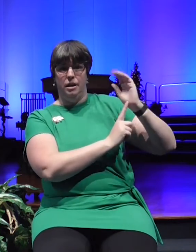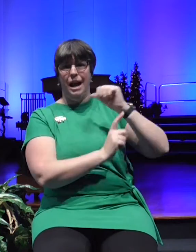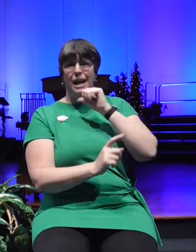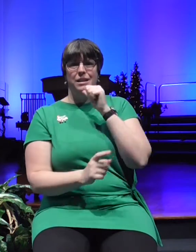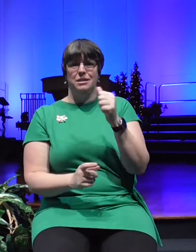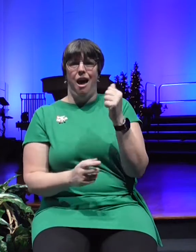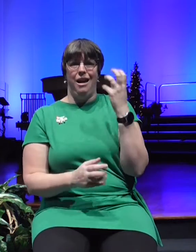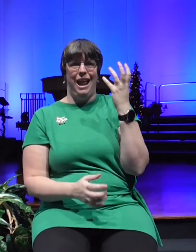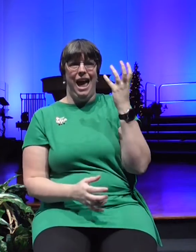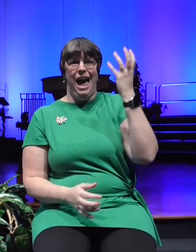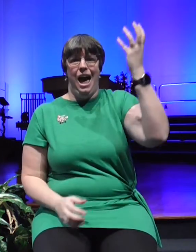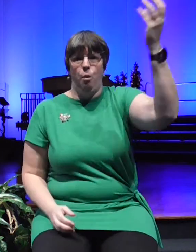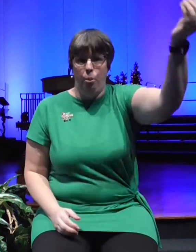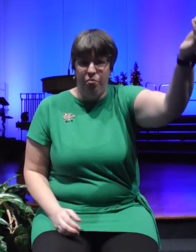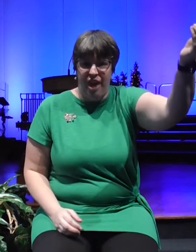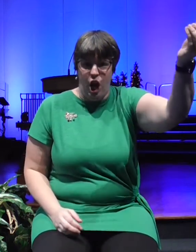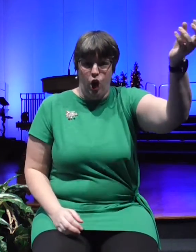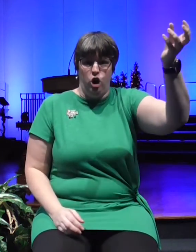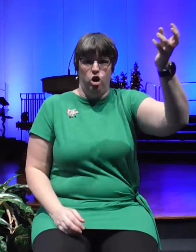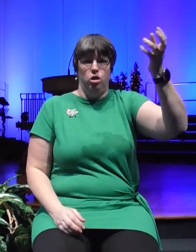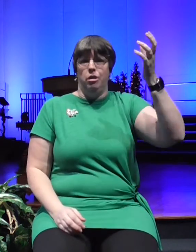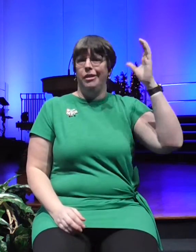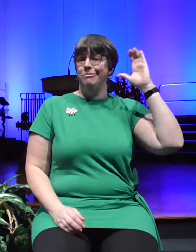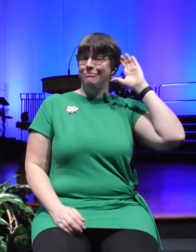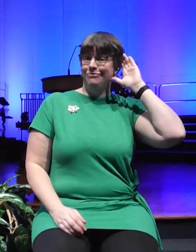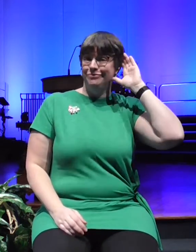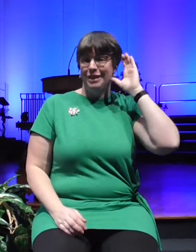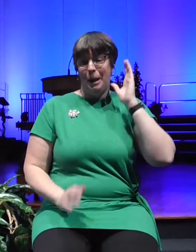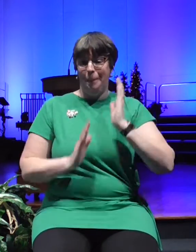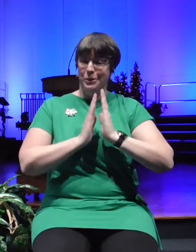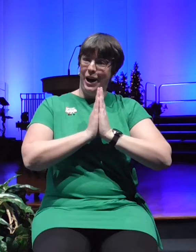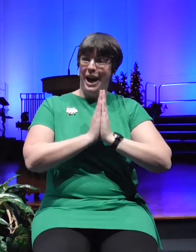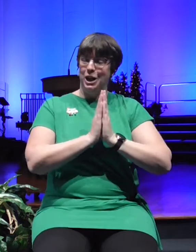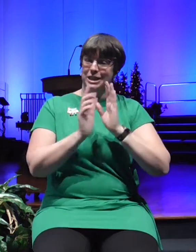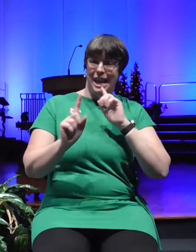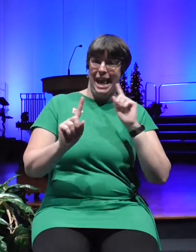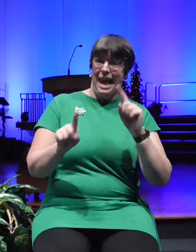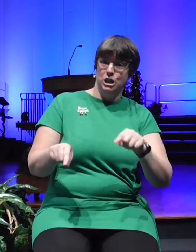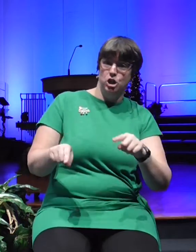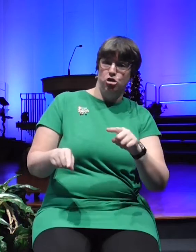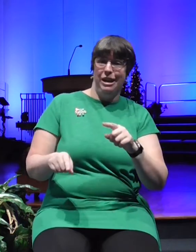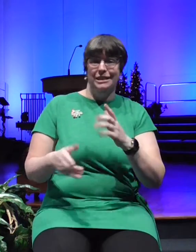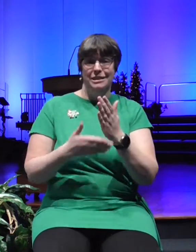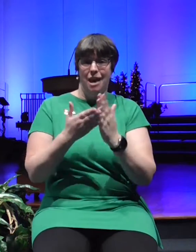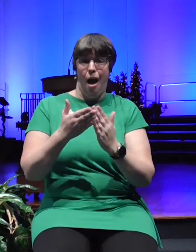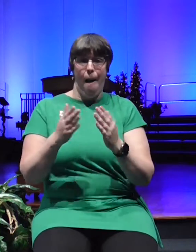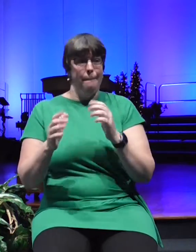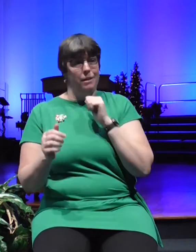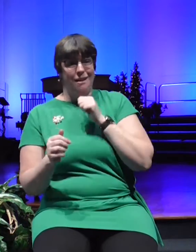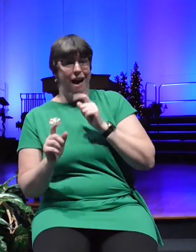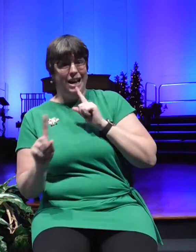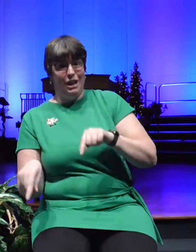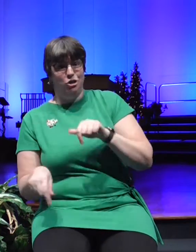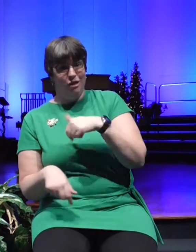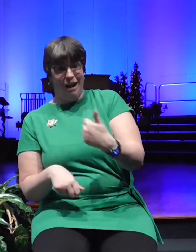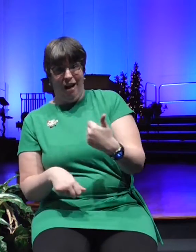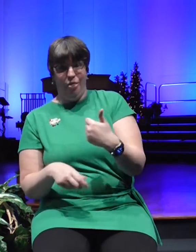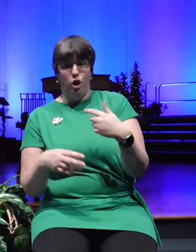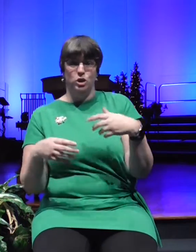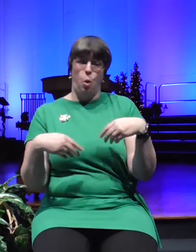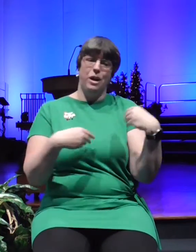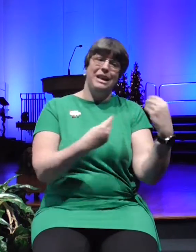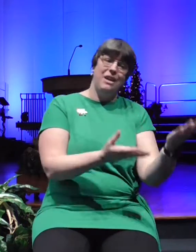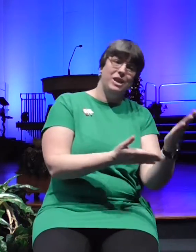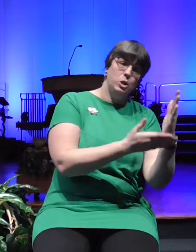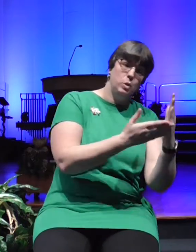out there, some guy in the sky, listening to prayers and answering some and not answering others and giving